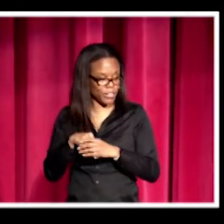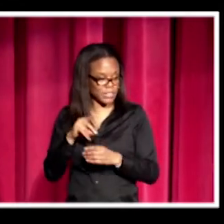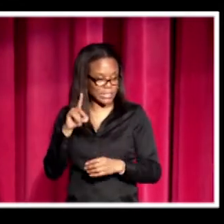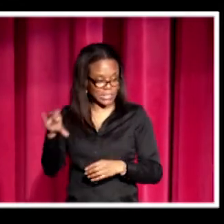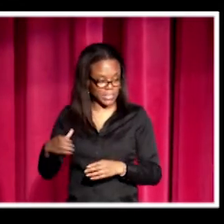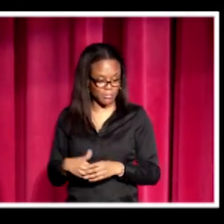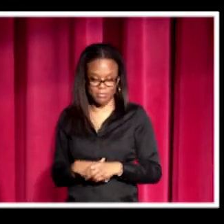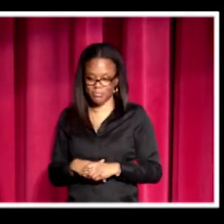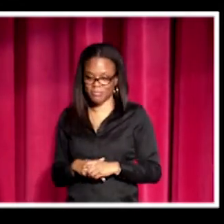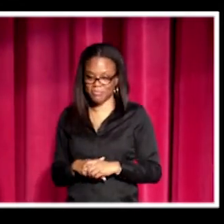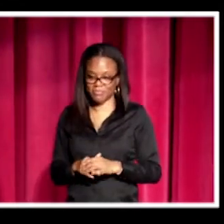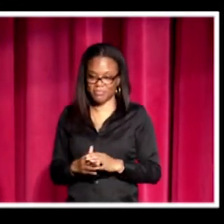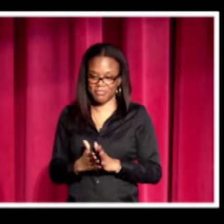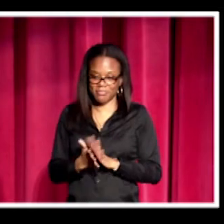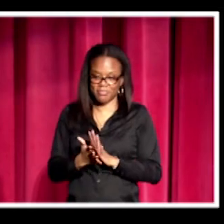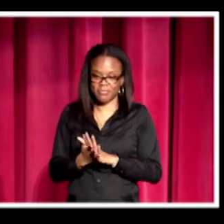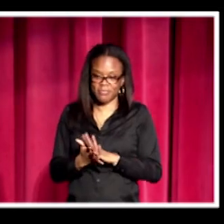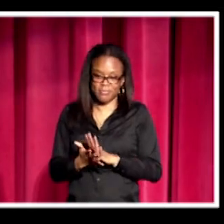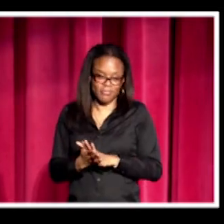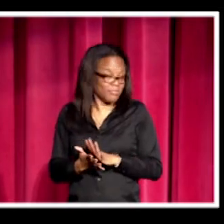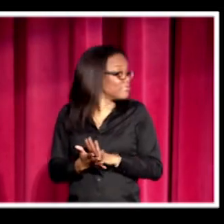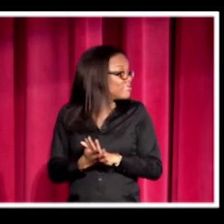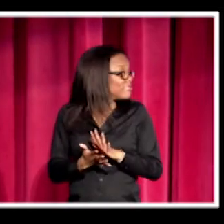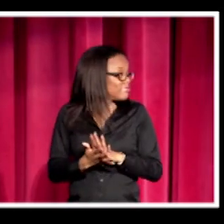Washington, D.C.